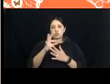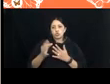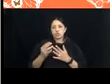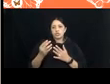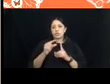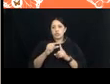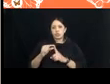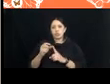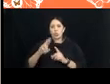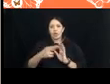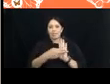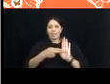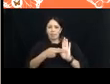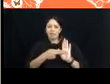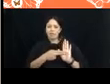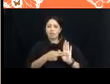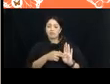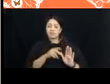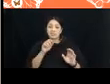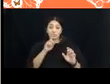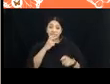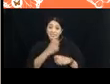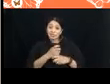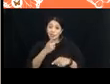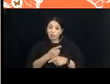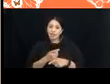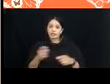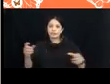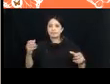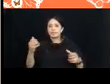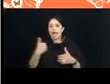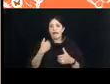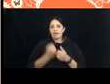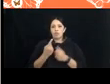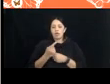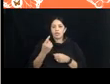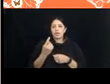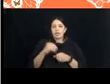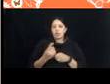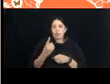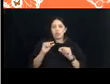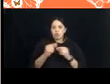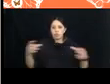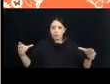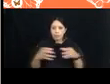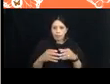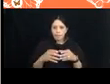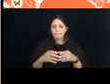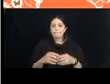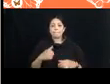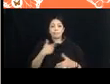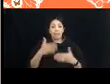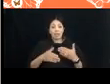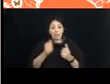you'll see, it's difficult, right, to put everybody in one category and to label them as such. So I'll end with there, and